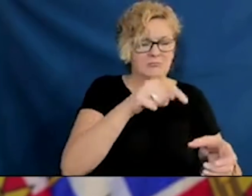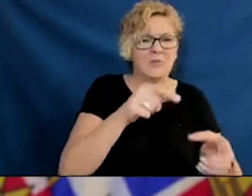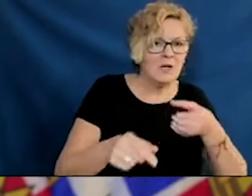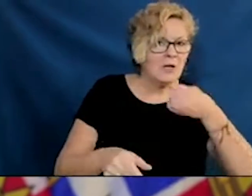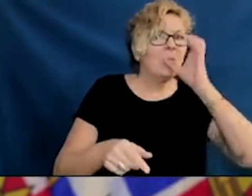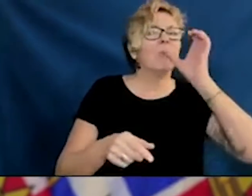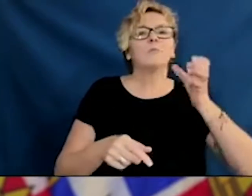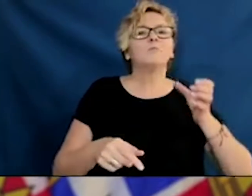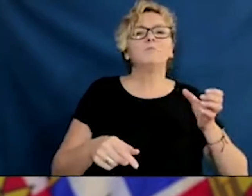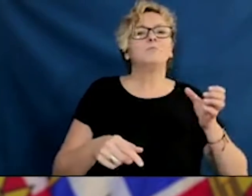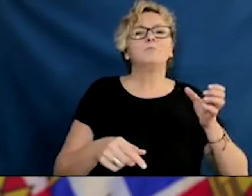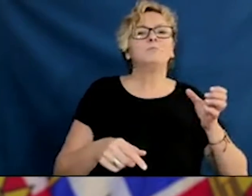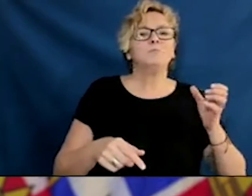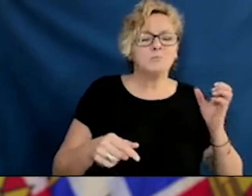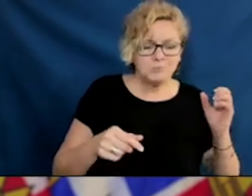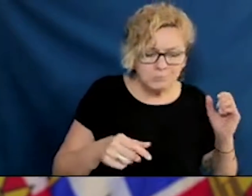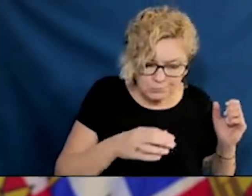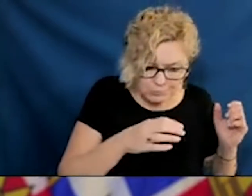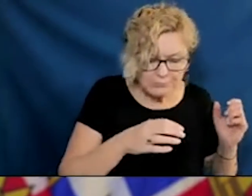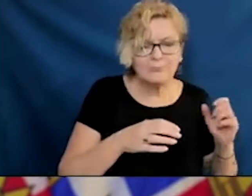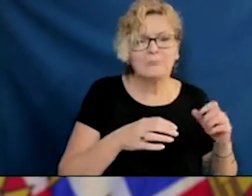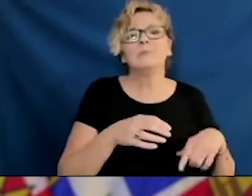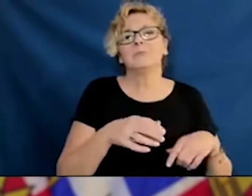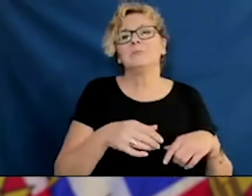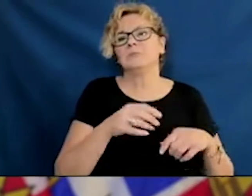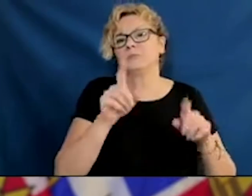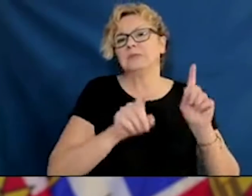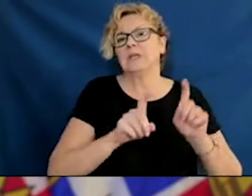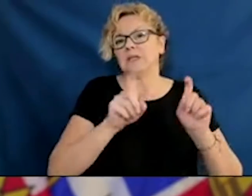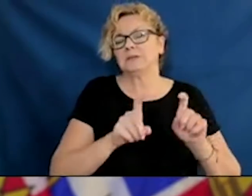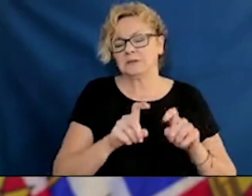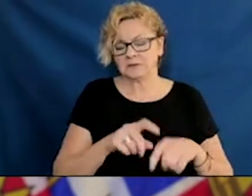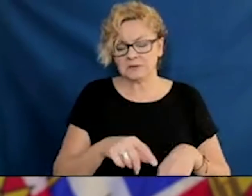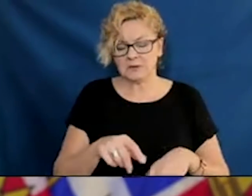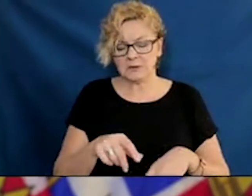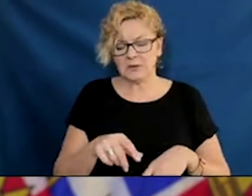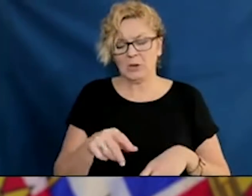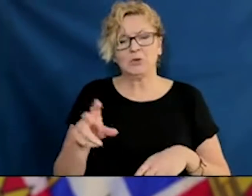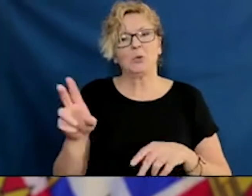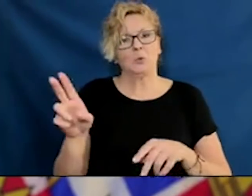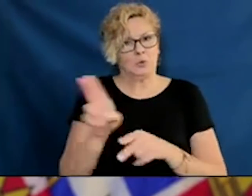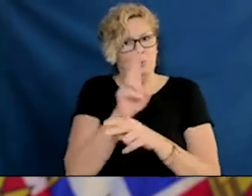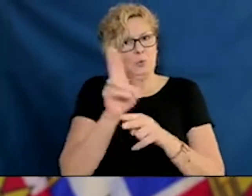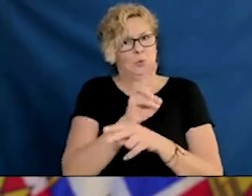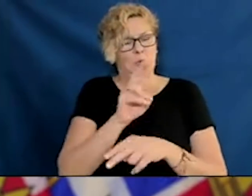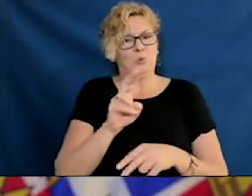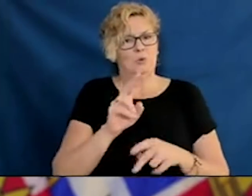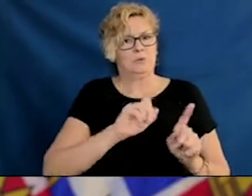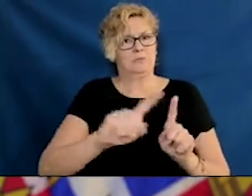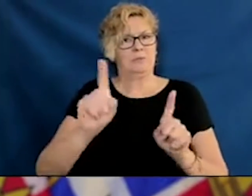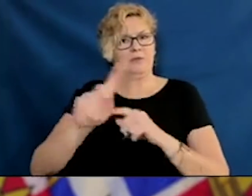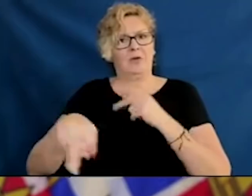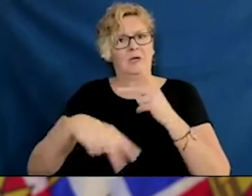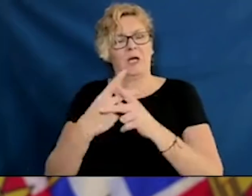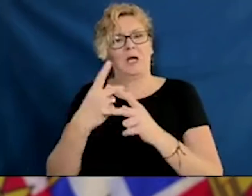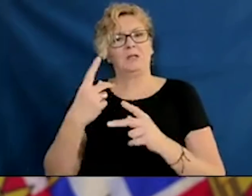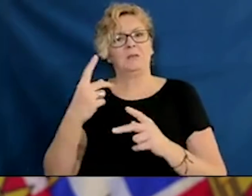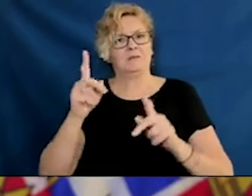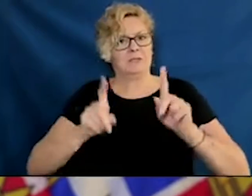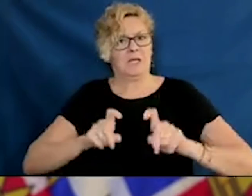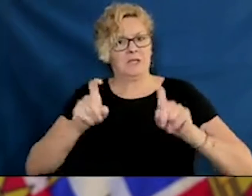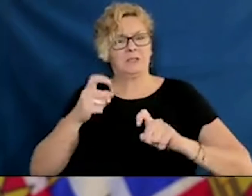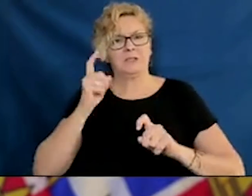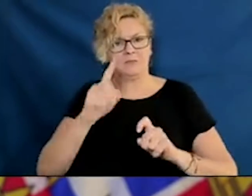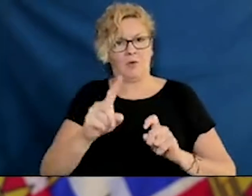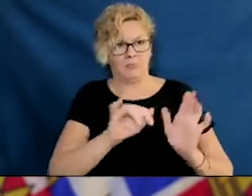ongoing risk from this potential exposure event. So this is one of the things that is most